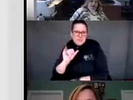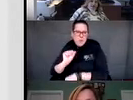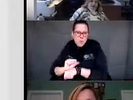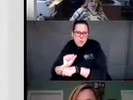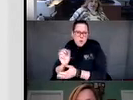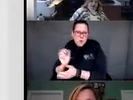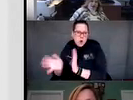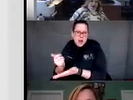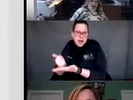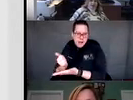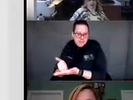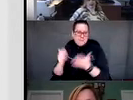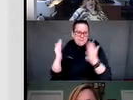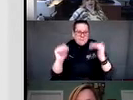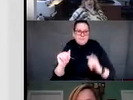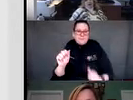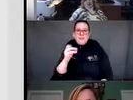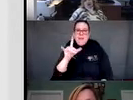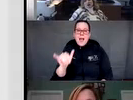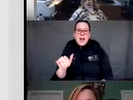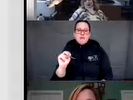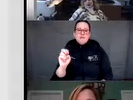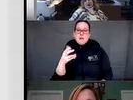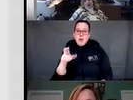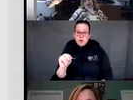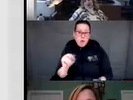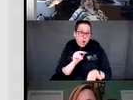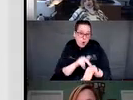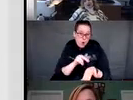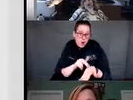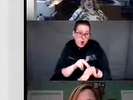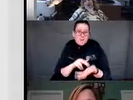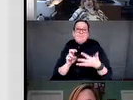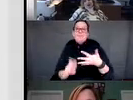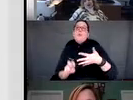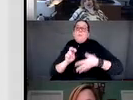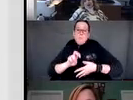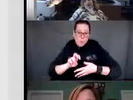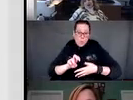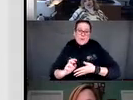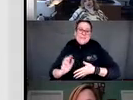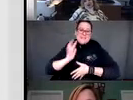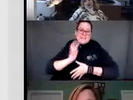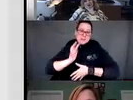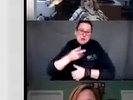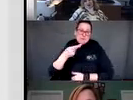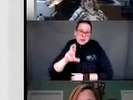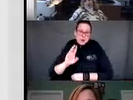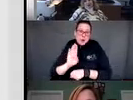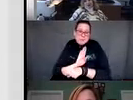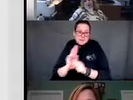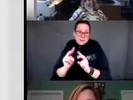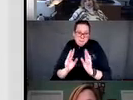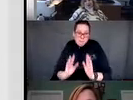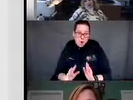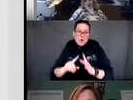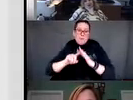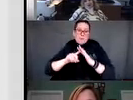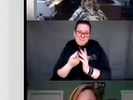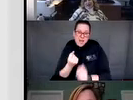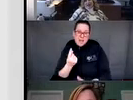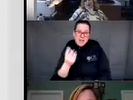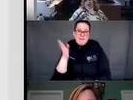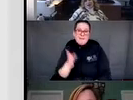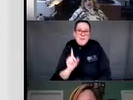And Ashley Negron from nursing has also been promoted to a senior HR business partner as of